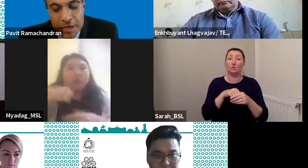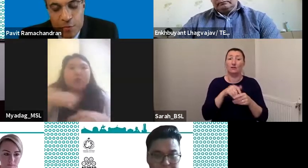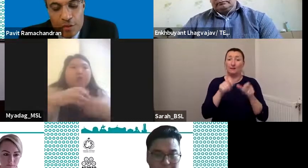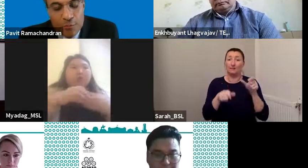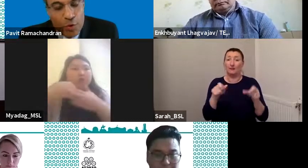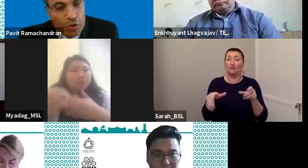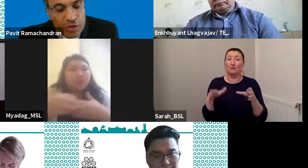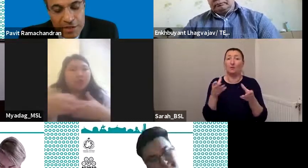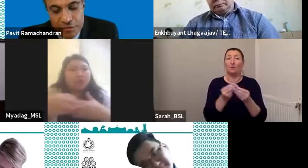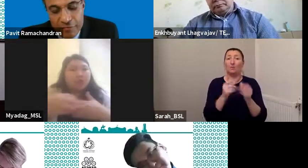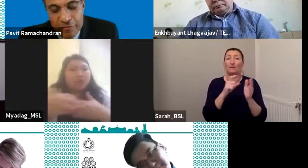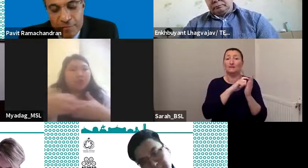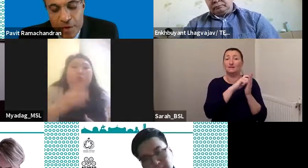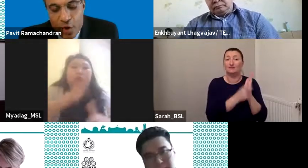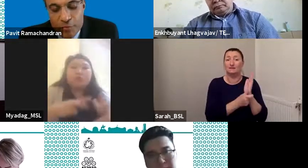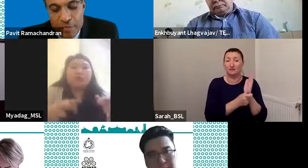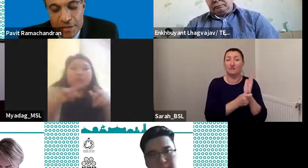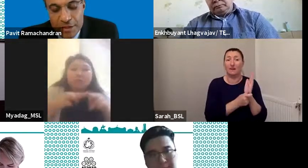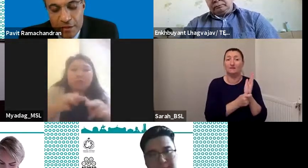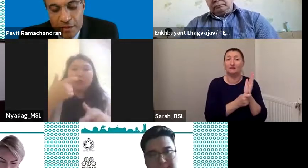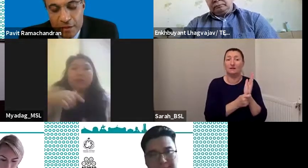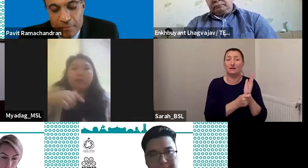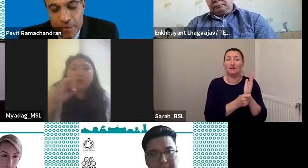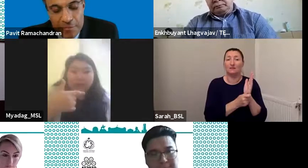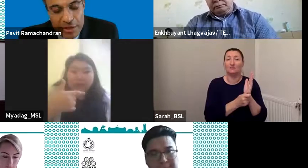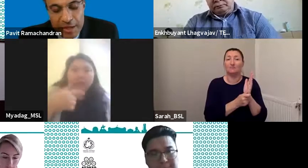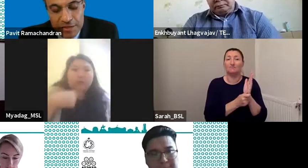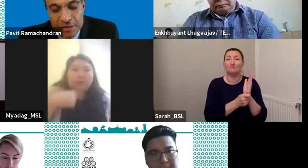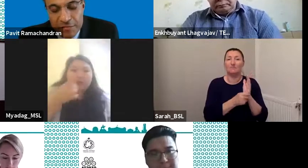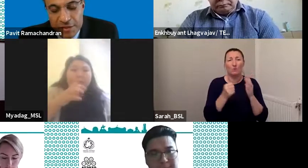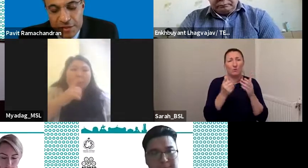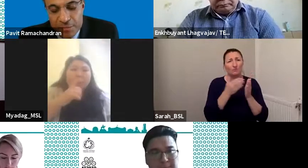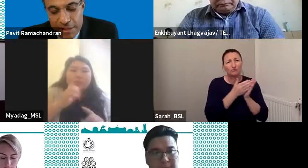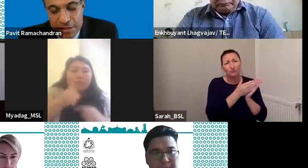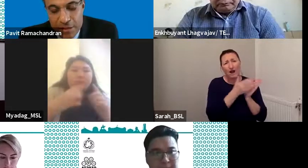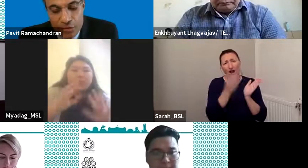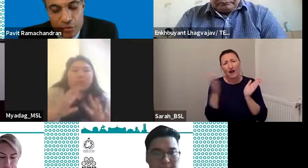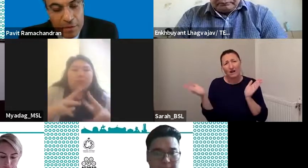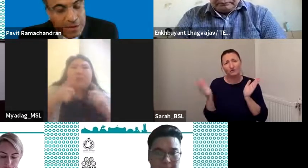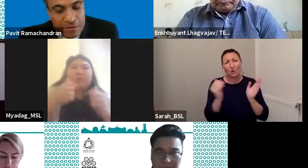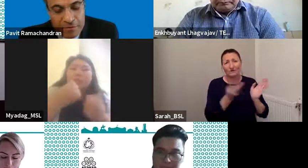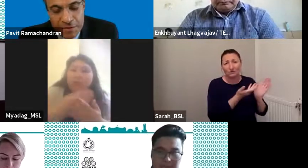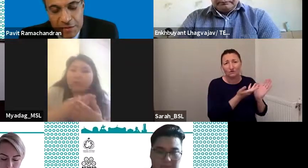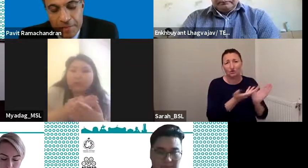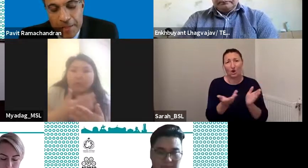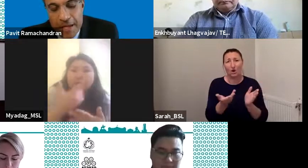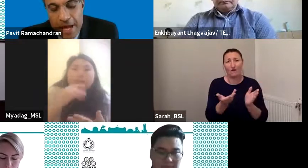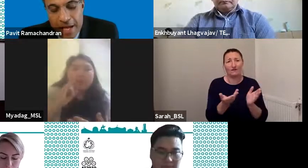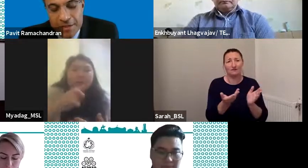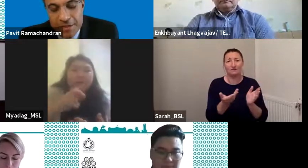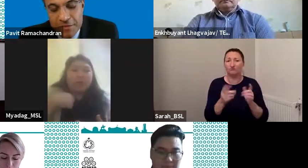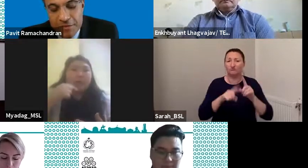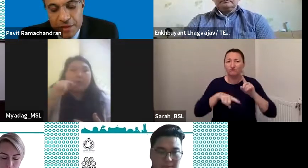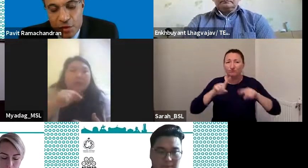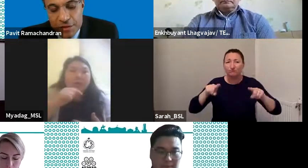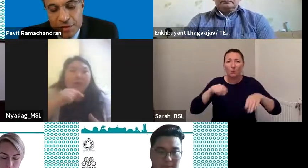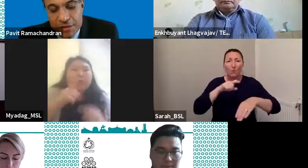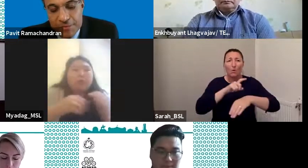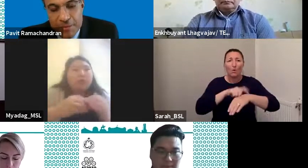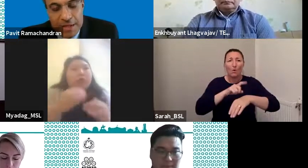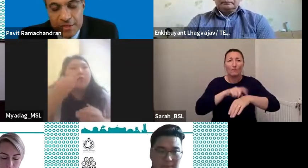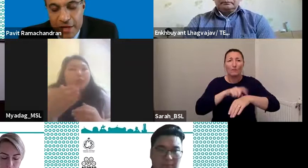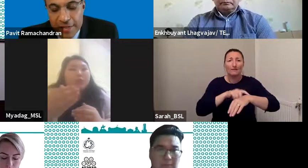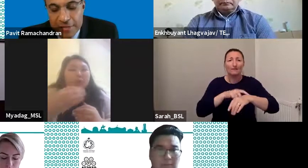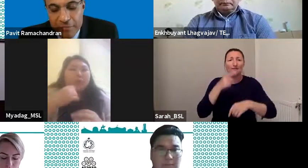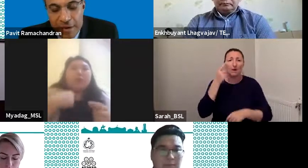IMAGs, with a broad range of optometric primary care services, basic orthopedic services, and assistive